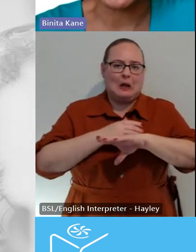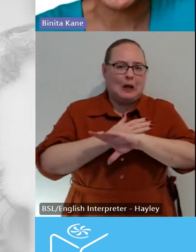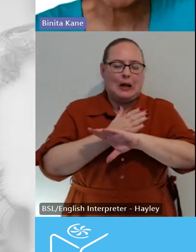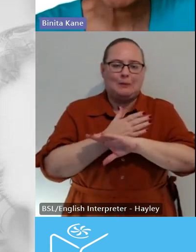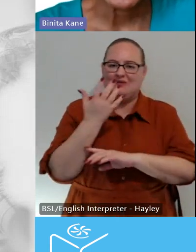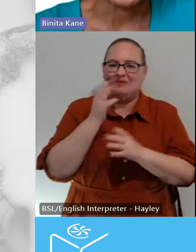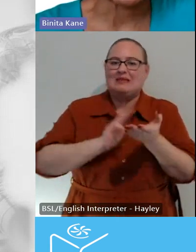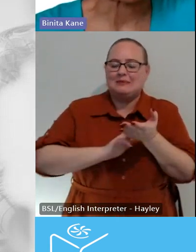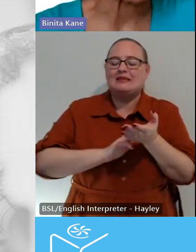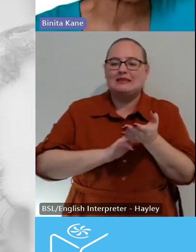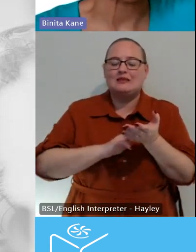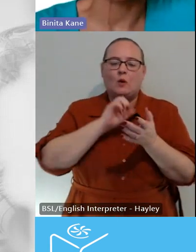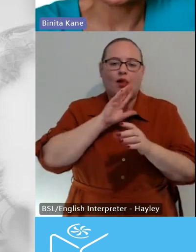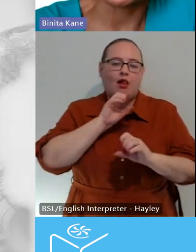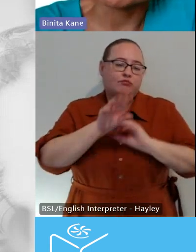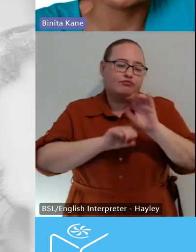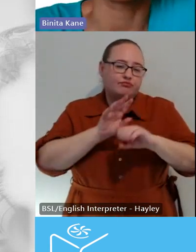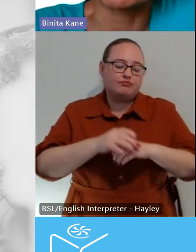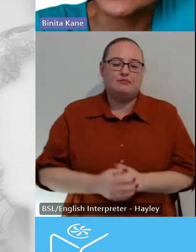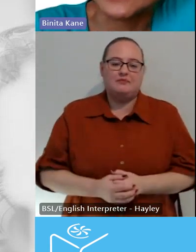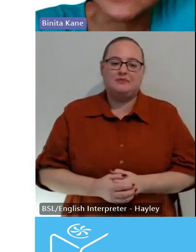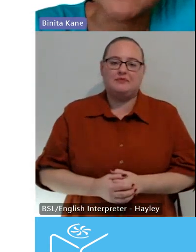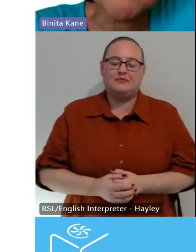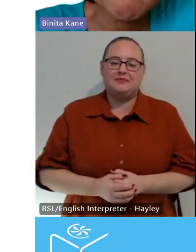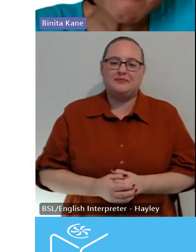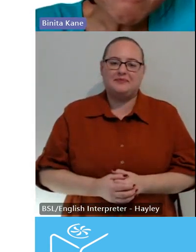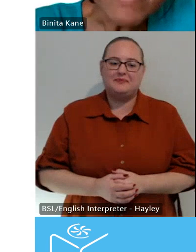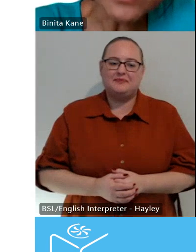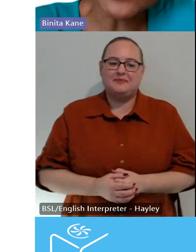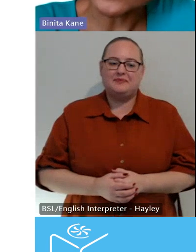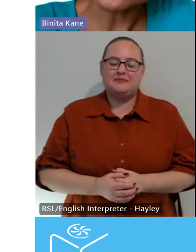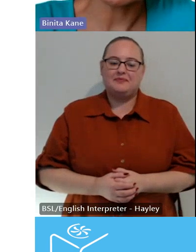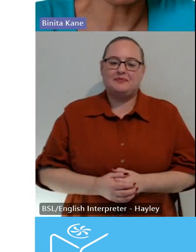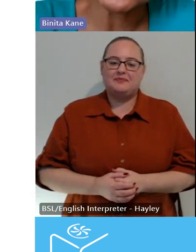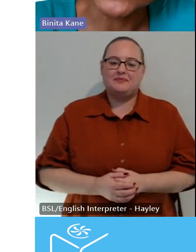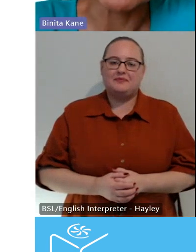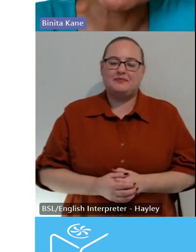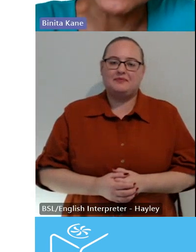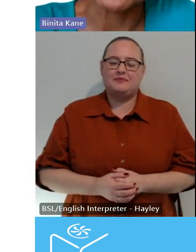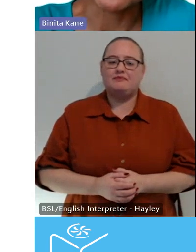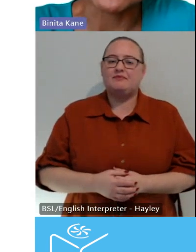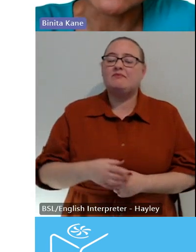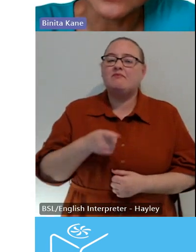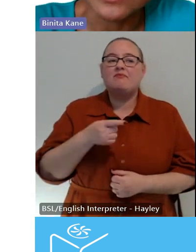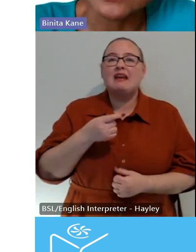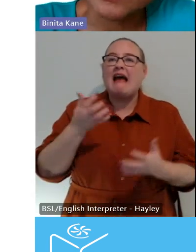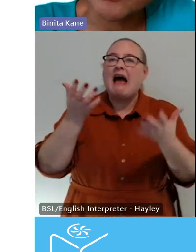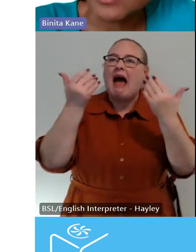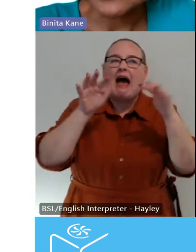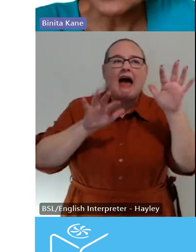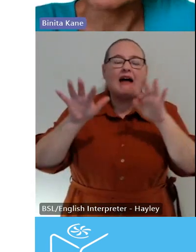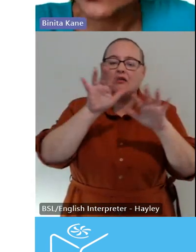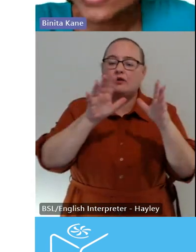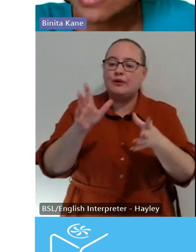awful lot. So if we could just go through to my first slide. So I thought I'd just start by talking about the air we breathe. So